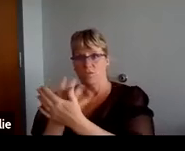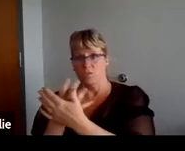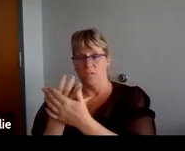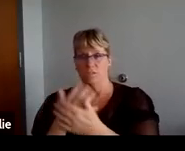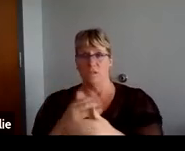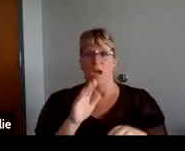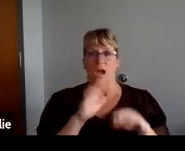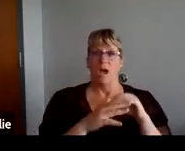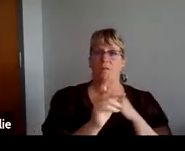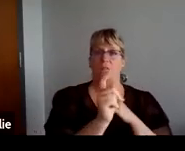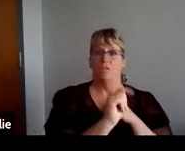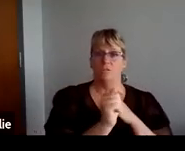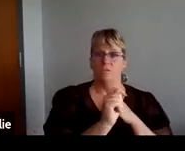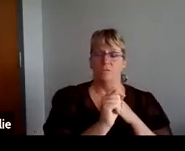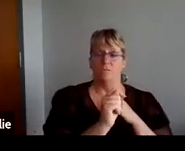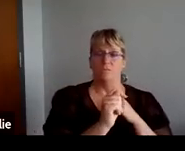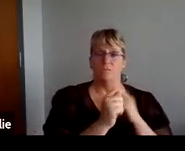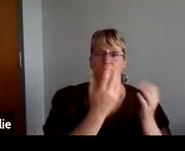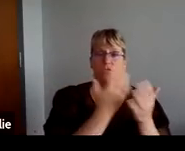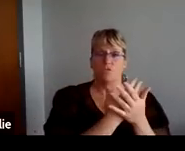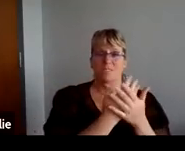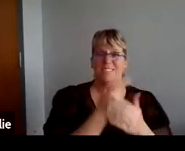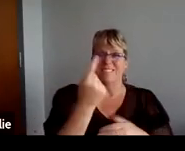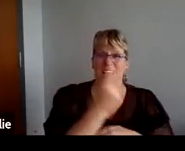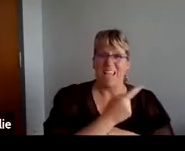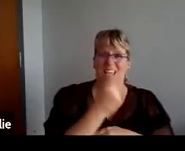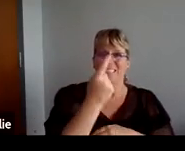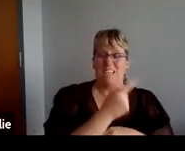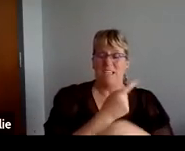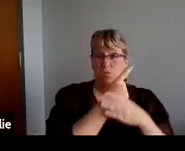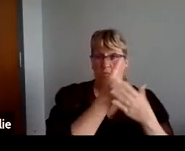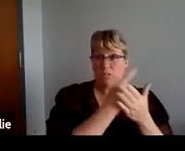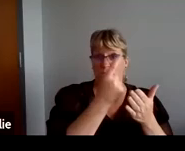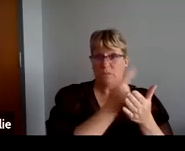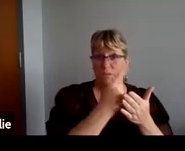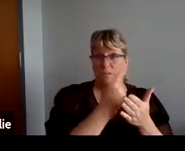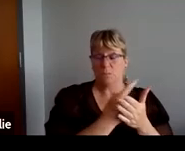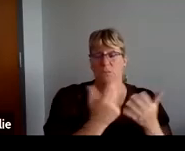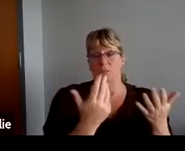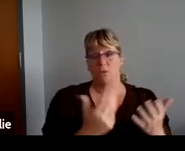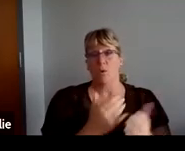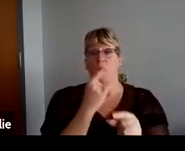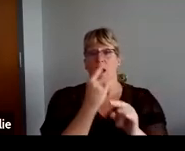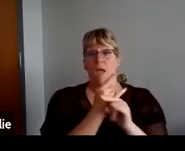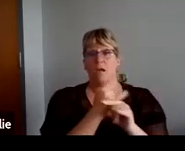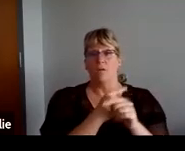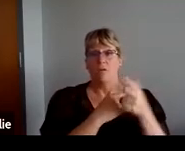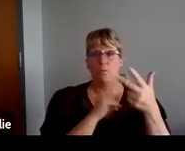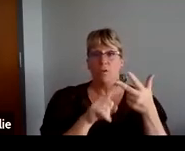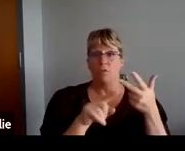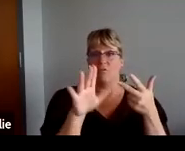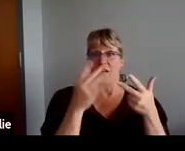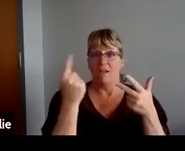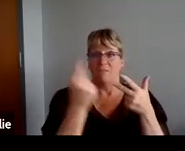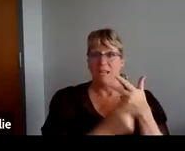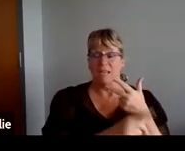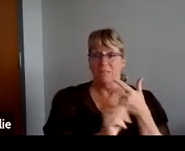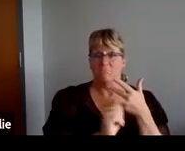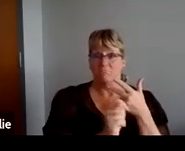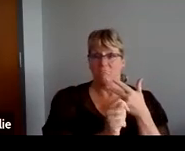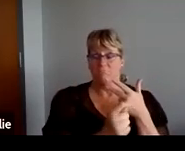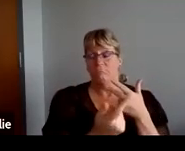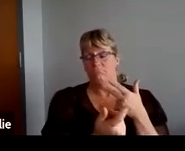a urine drug screen, it's days and sometimes even weeks. So alcohol, 3 to 5 days in a urine, you're going